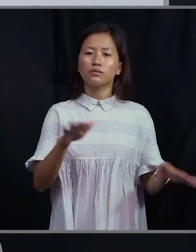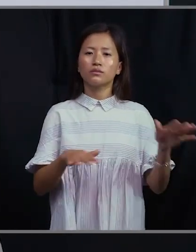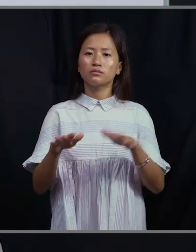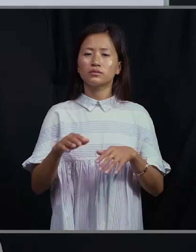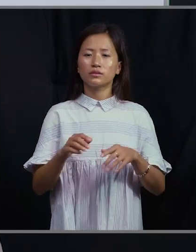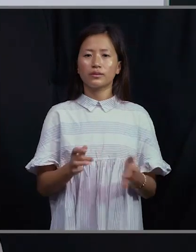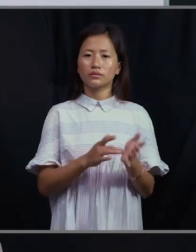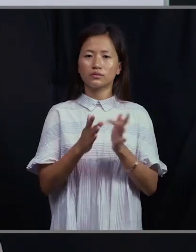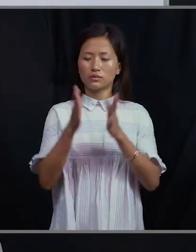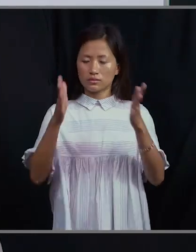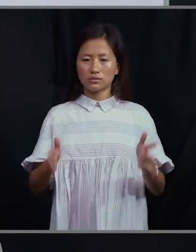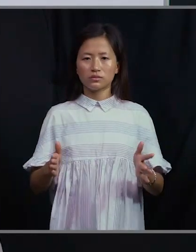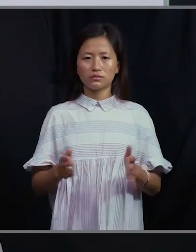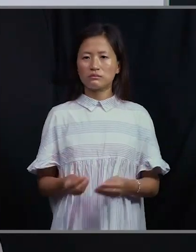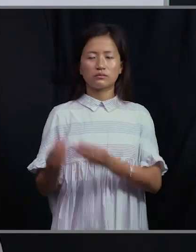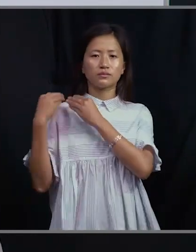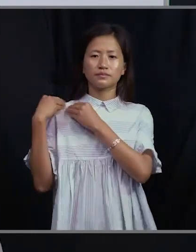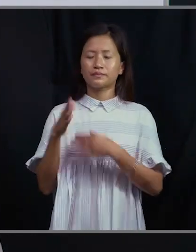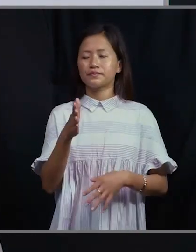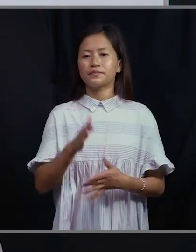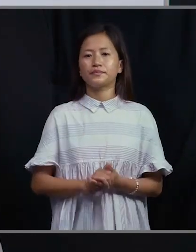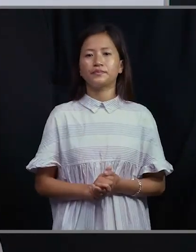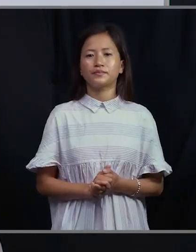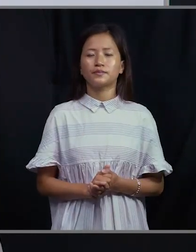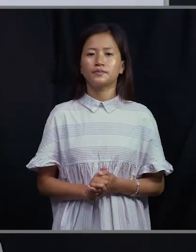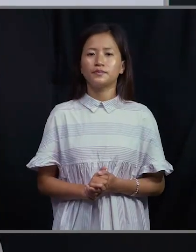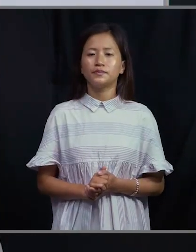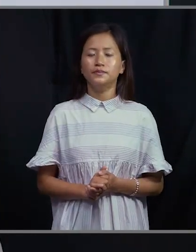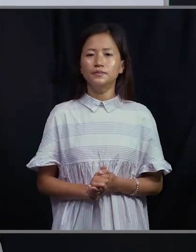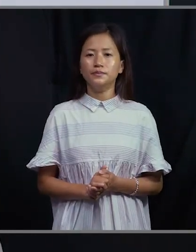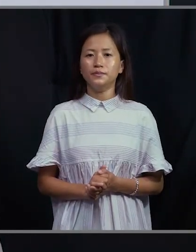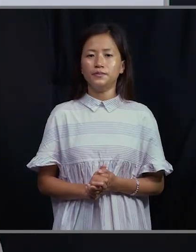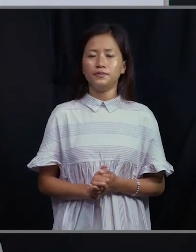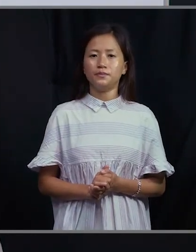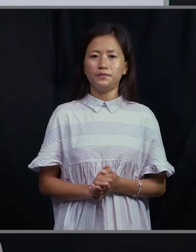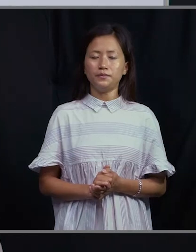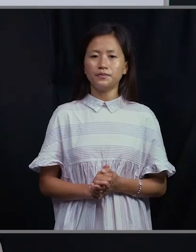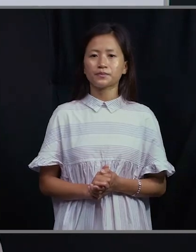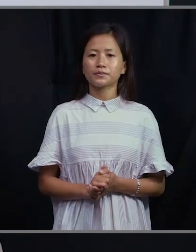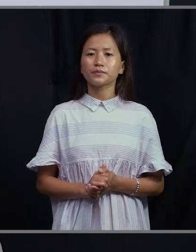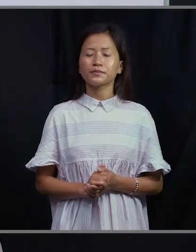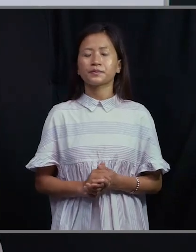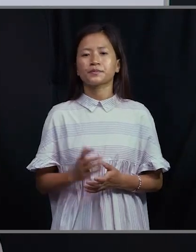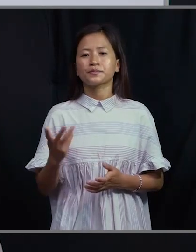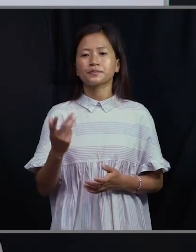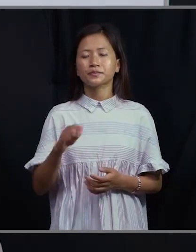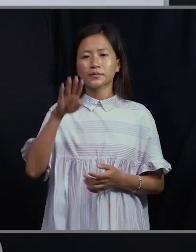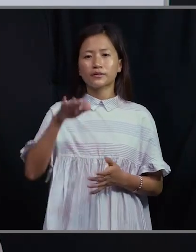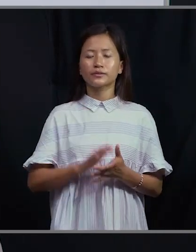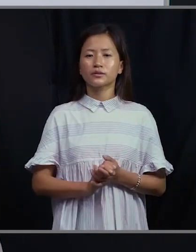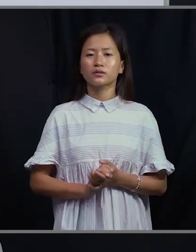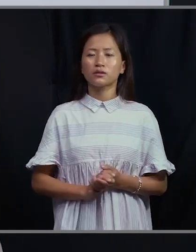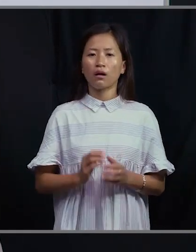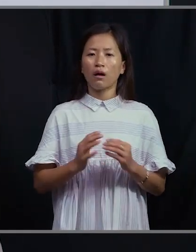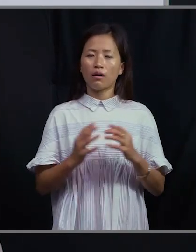it is not considered as a duty. Okay, like the Hindus. Now, what happened is that even though among